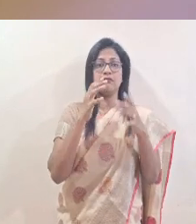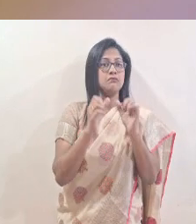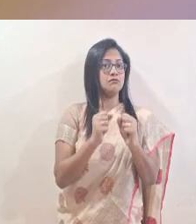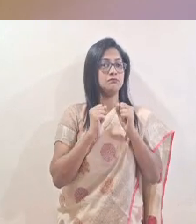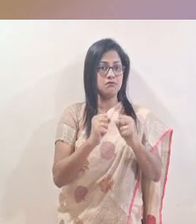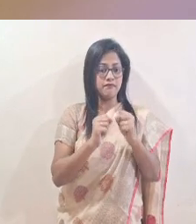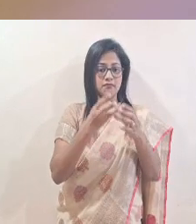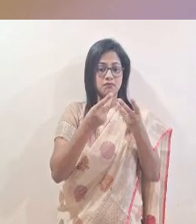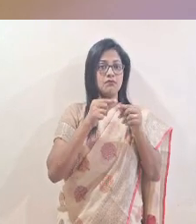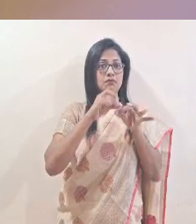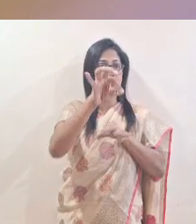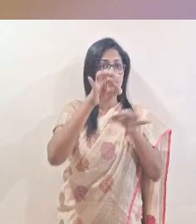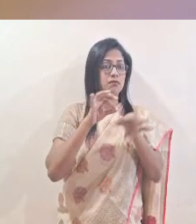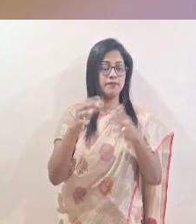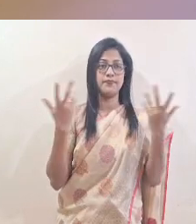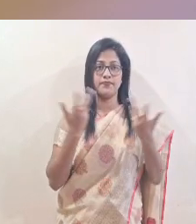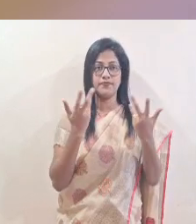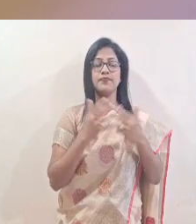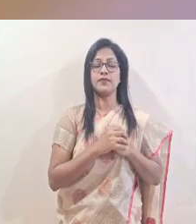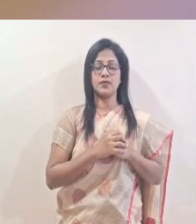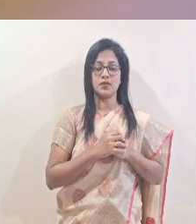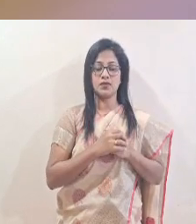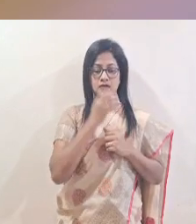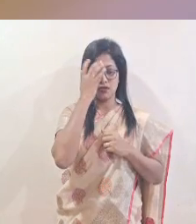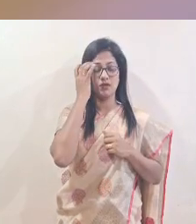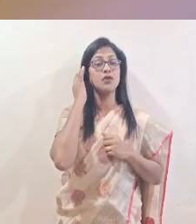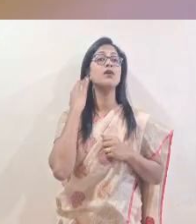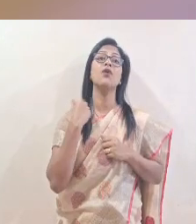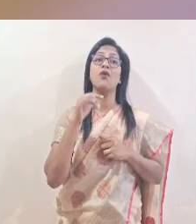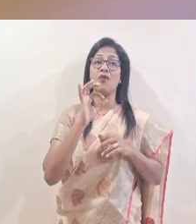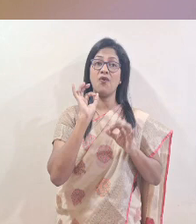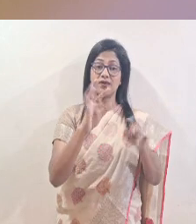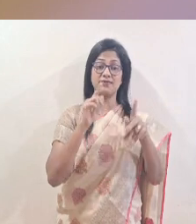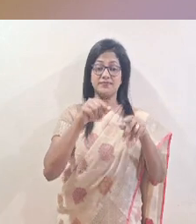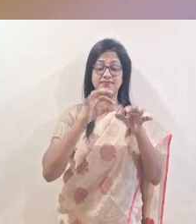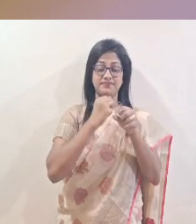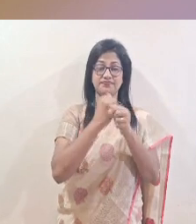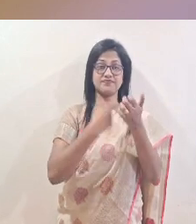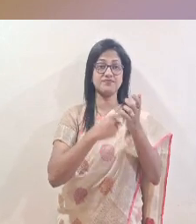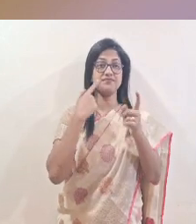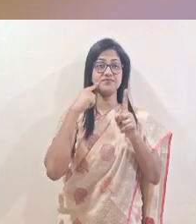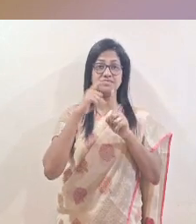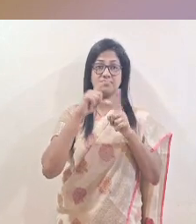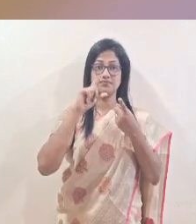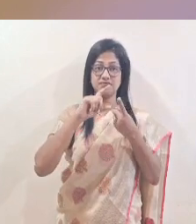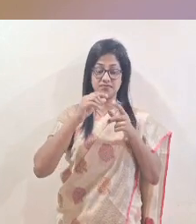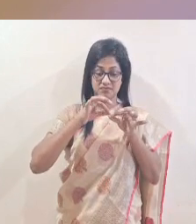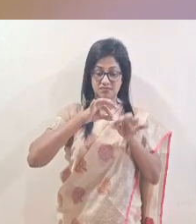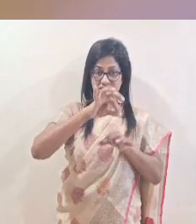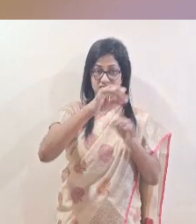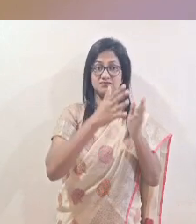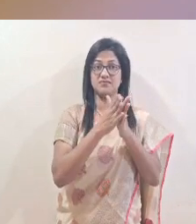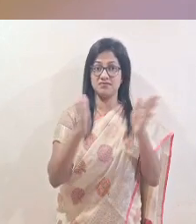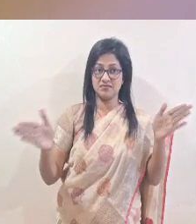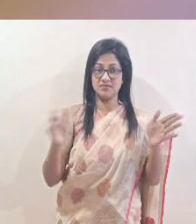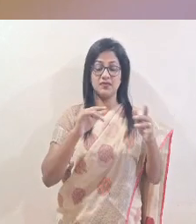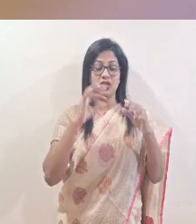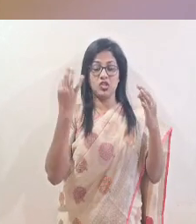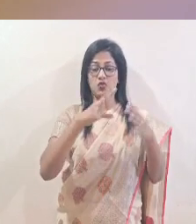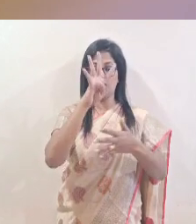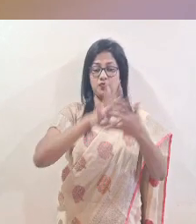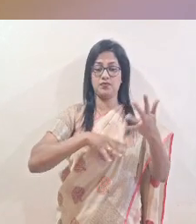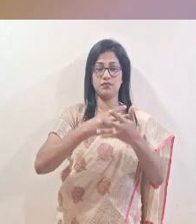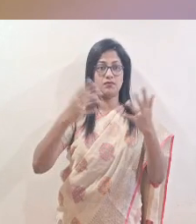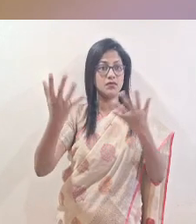to get the range by that. Okay. So the grid coverage area ratio is the new index we